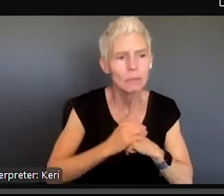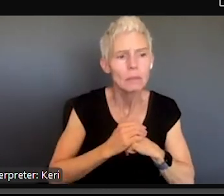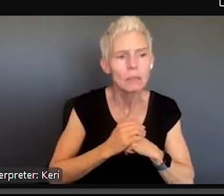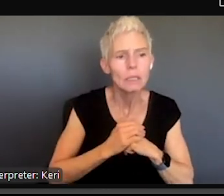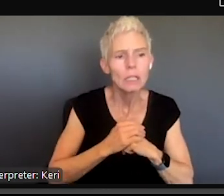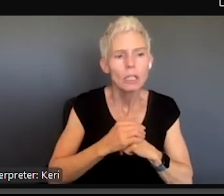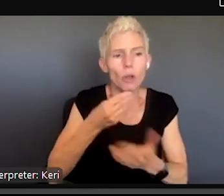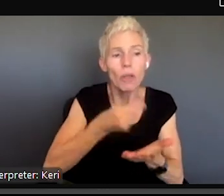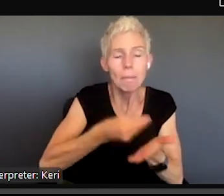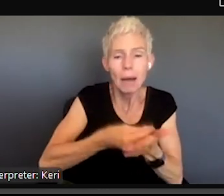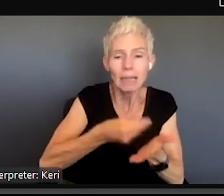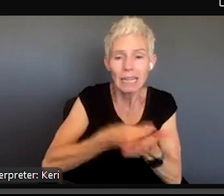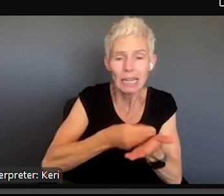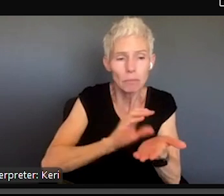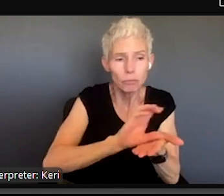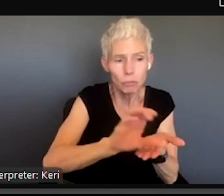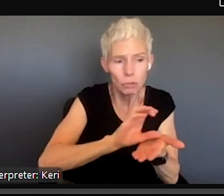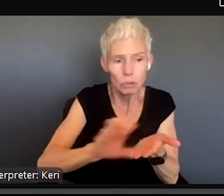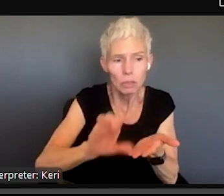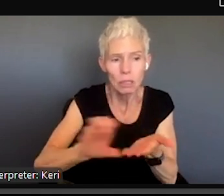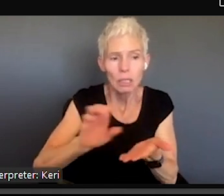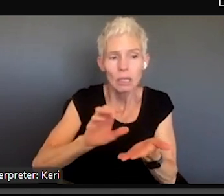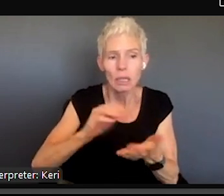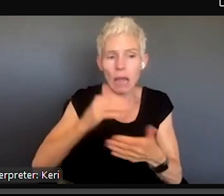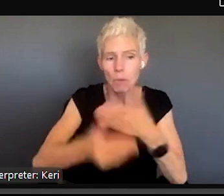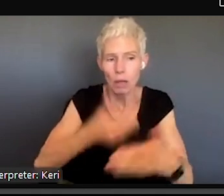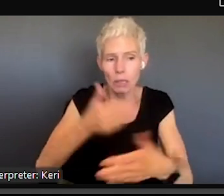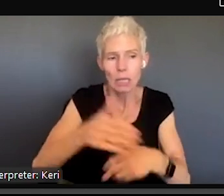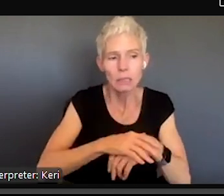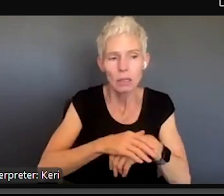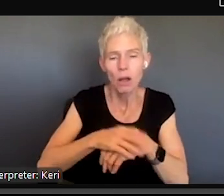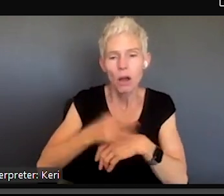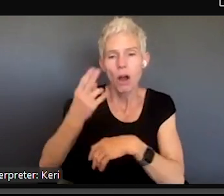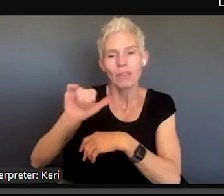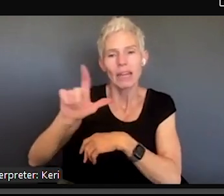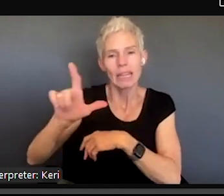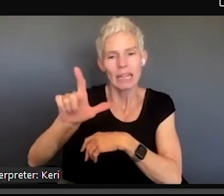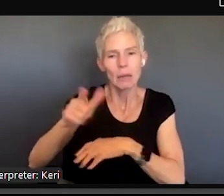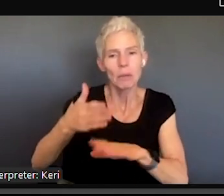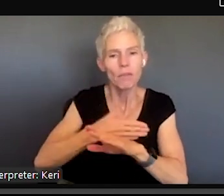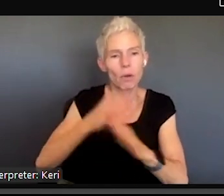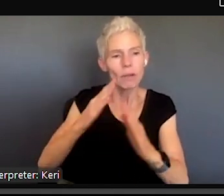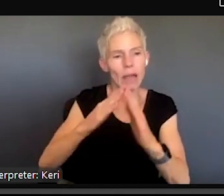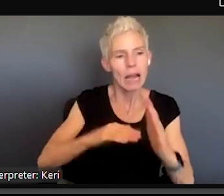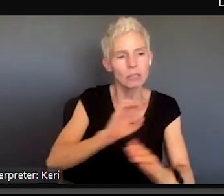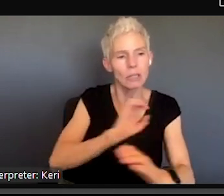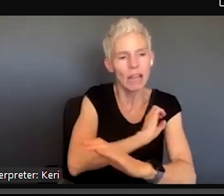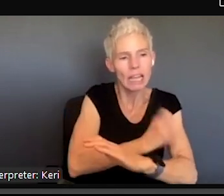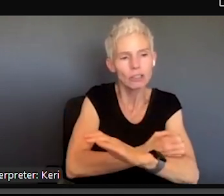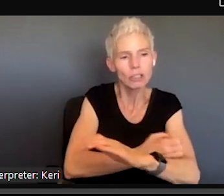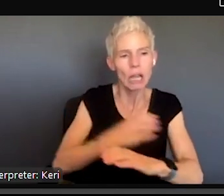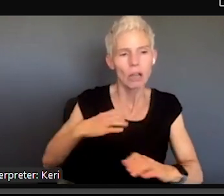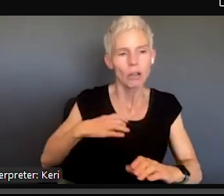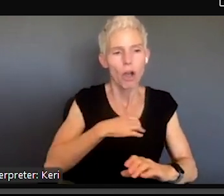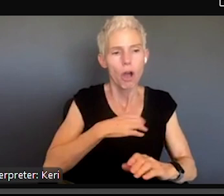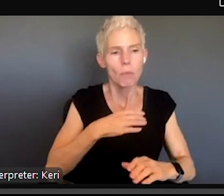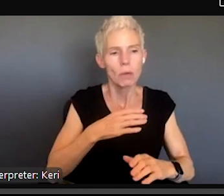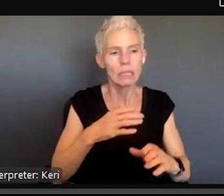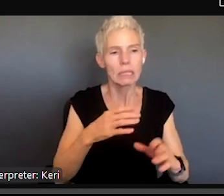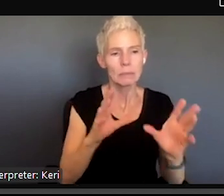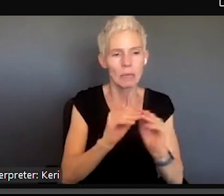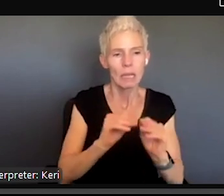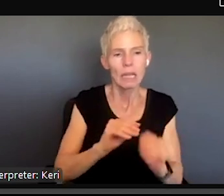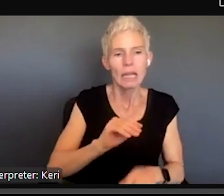as part of that process on the Hill, before the House Energy and Commerce Committee yesterday, HHS Secretary